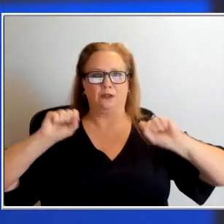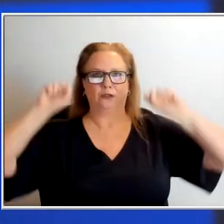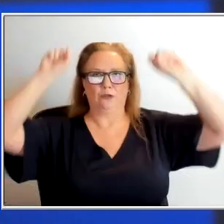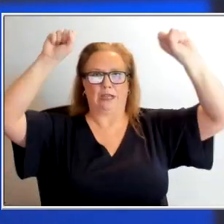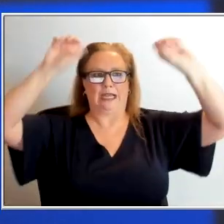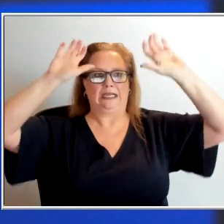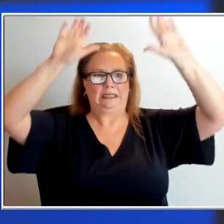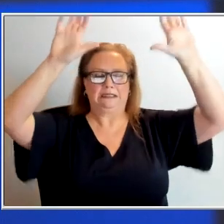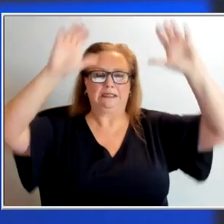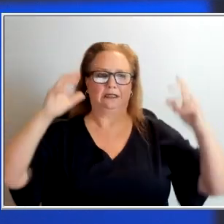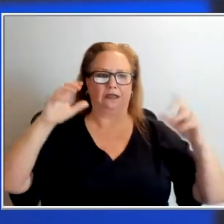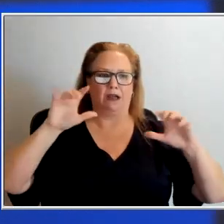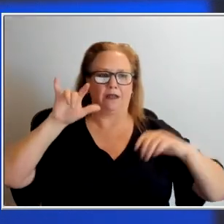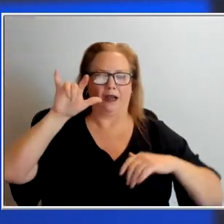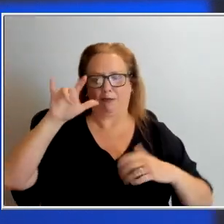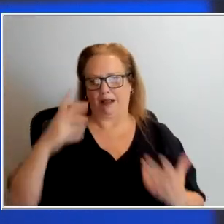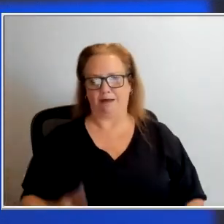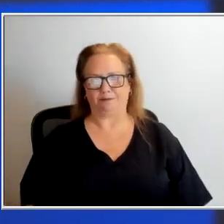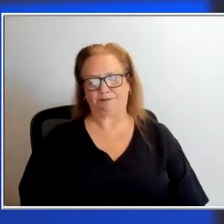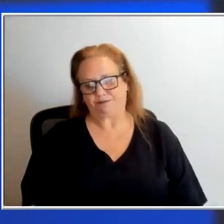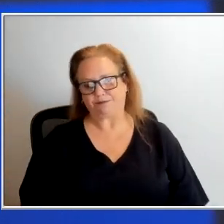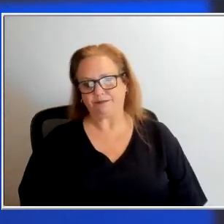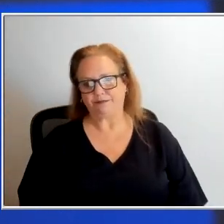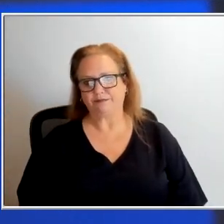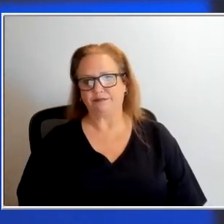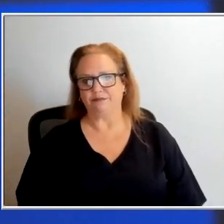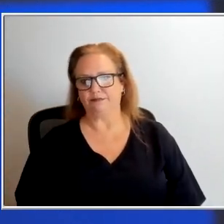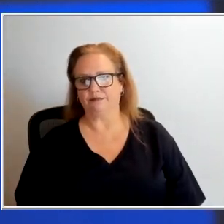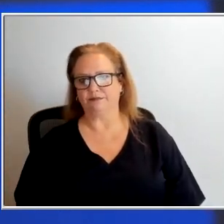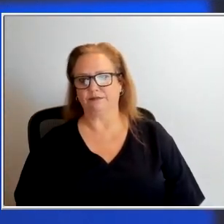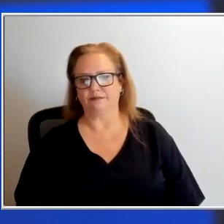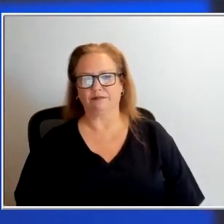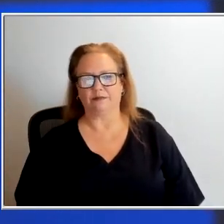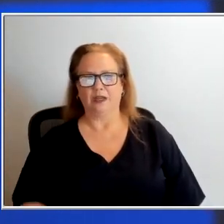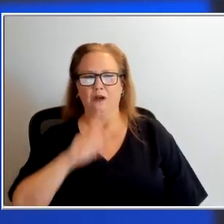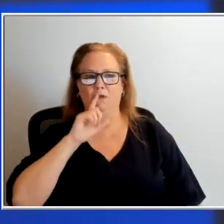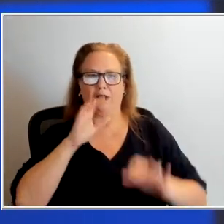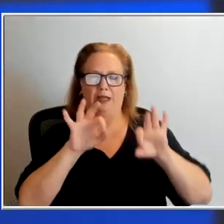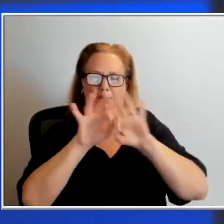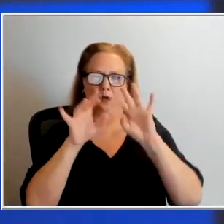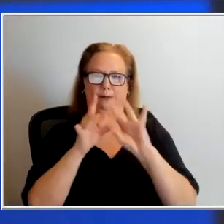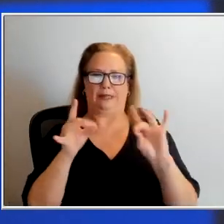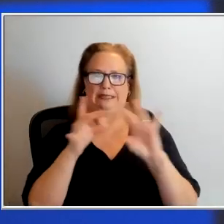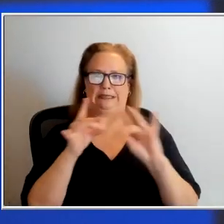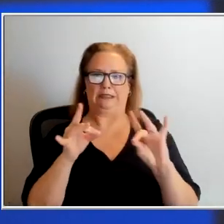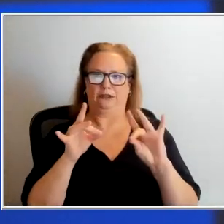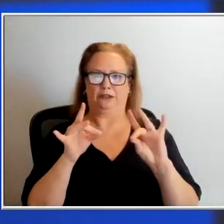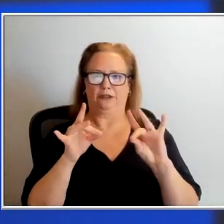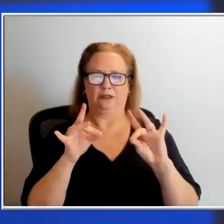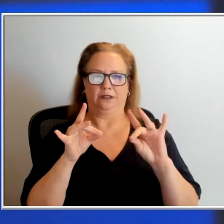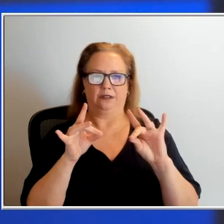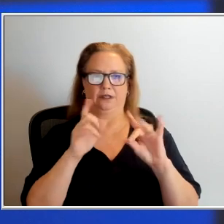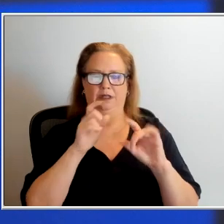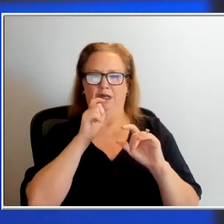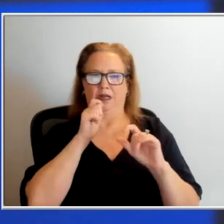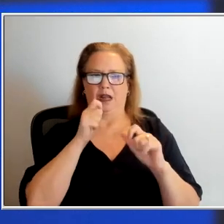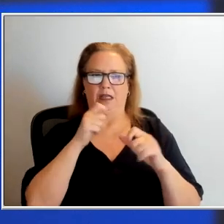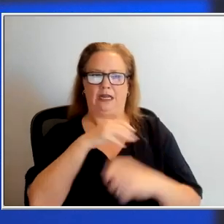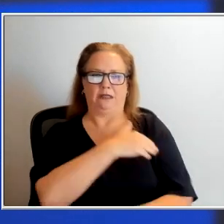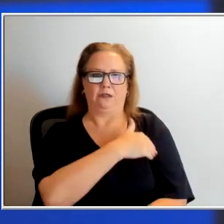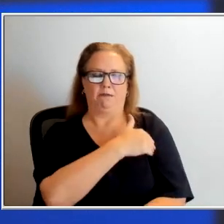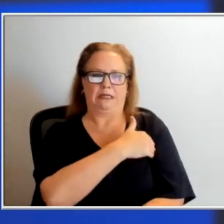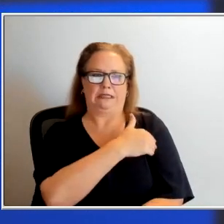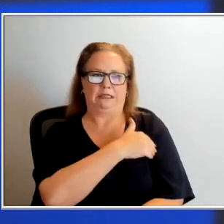the airline. So I think it's a really important message that not letting those muscles